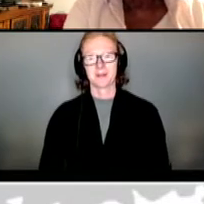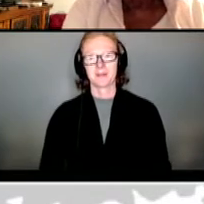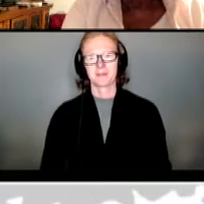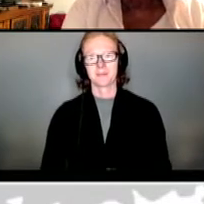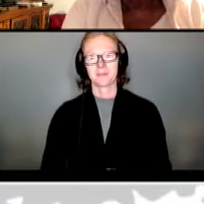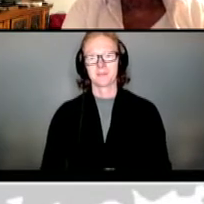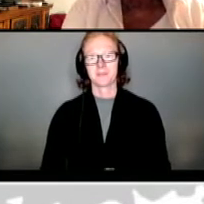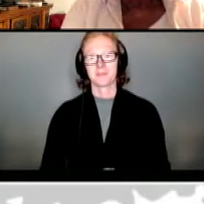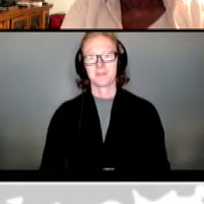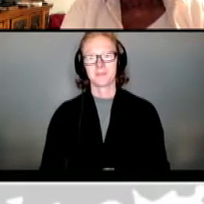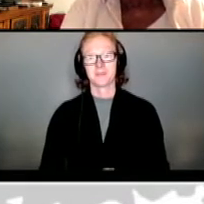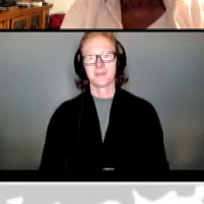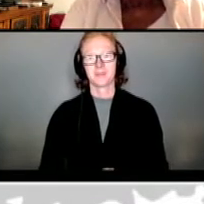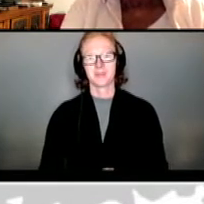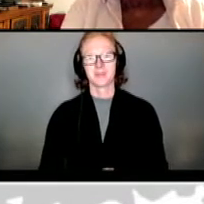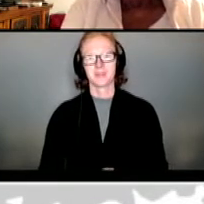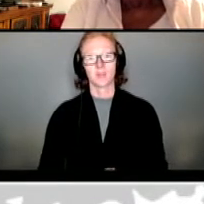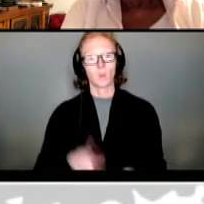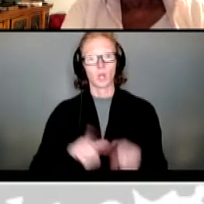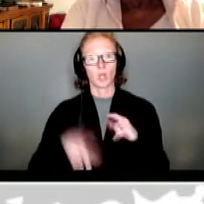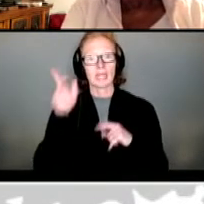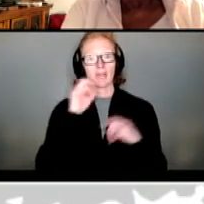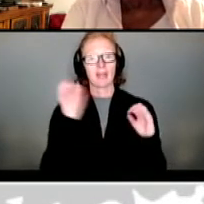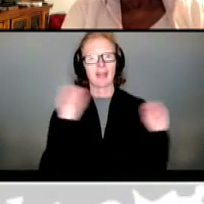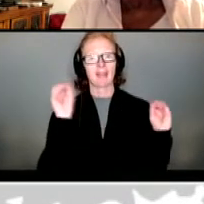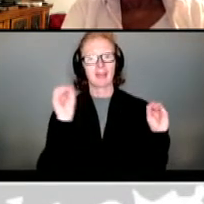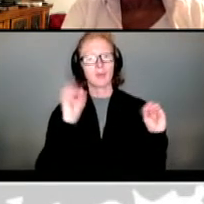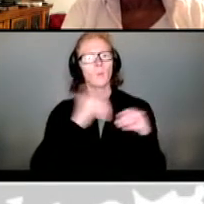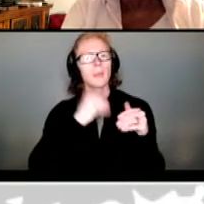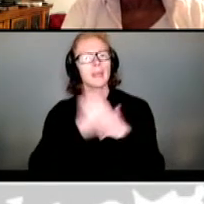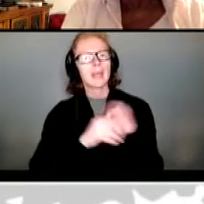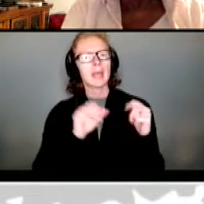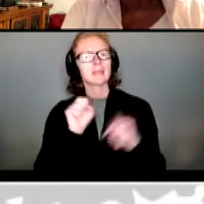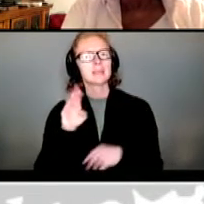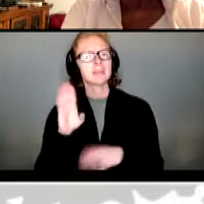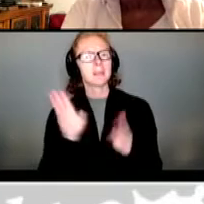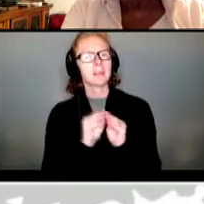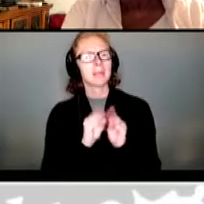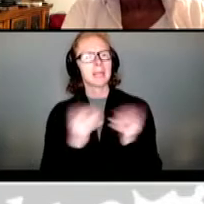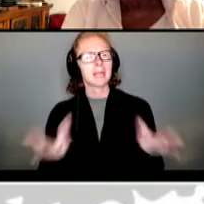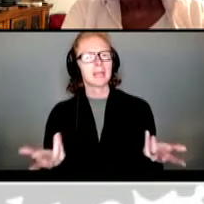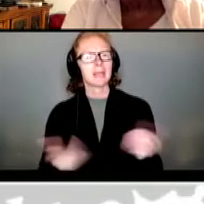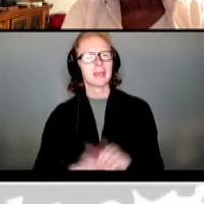I was saying we couldn't hear you. What is the next subcommittee, I guess, Anne?